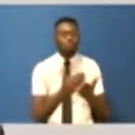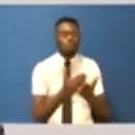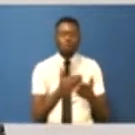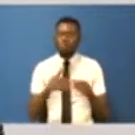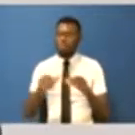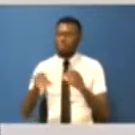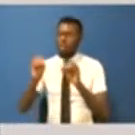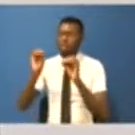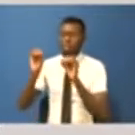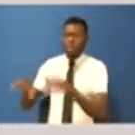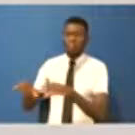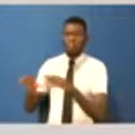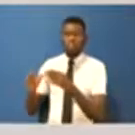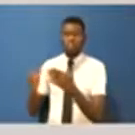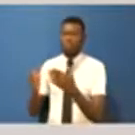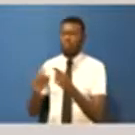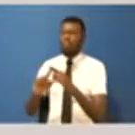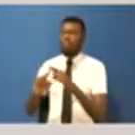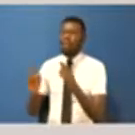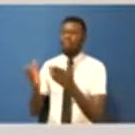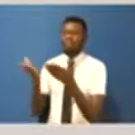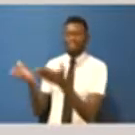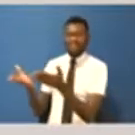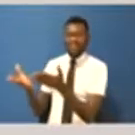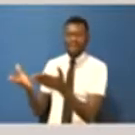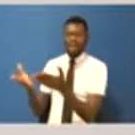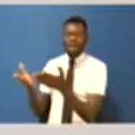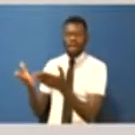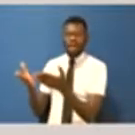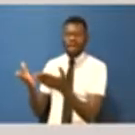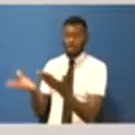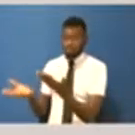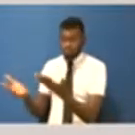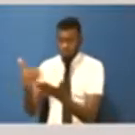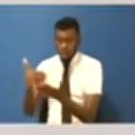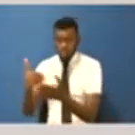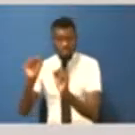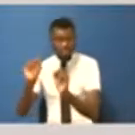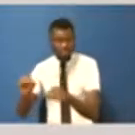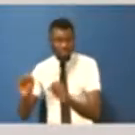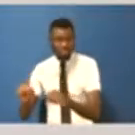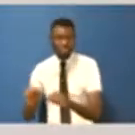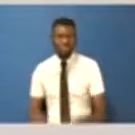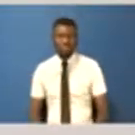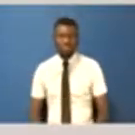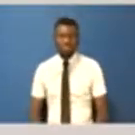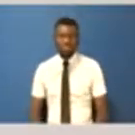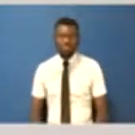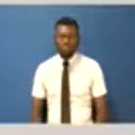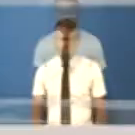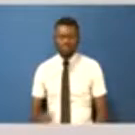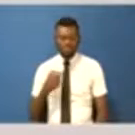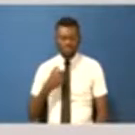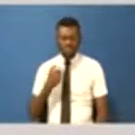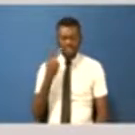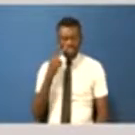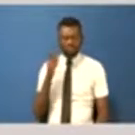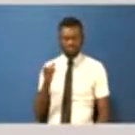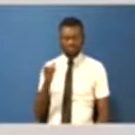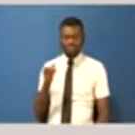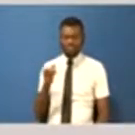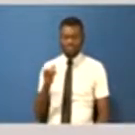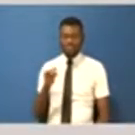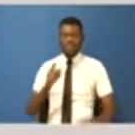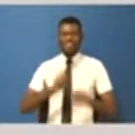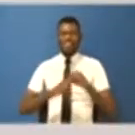dumping site that is is available for them to be able to collect it that's how i would look at it yes